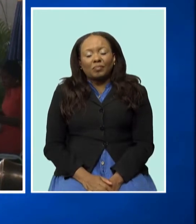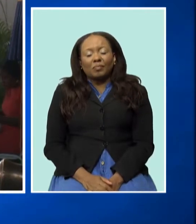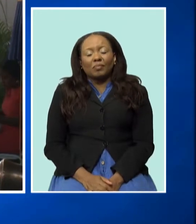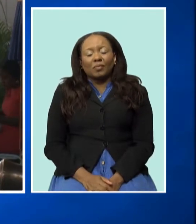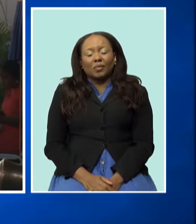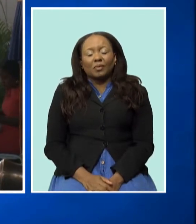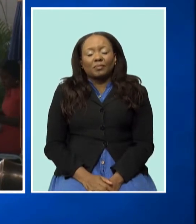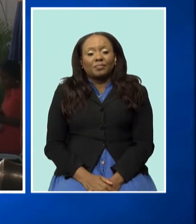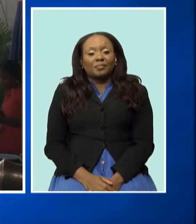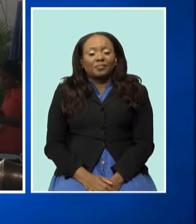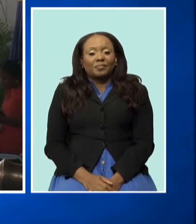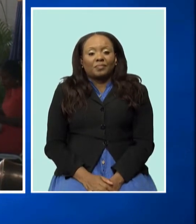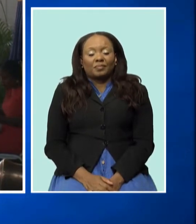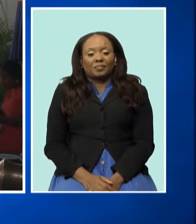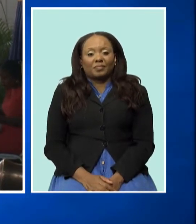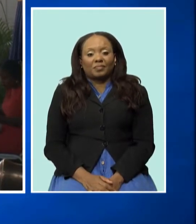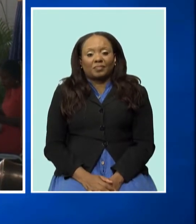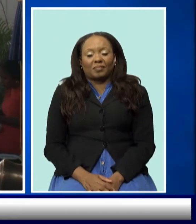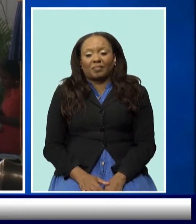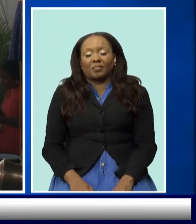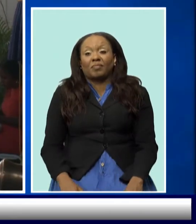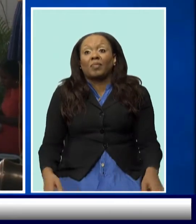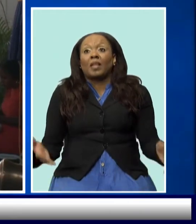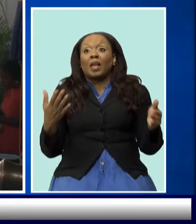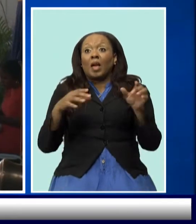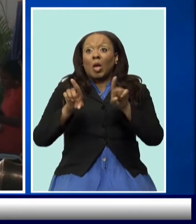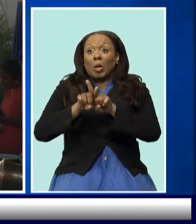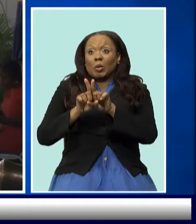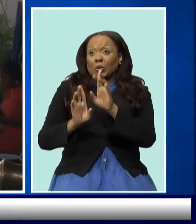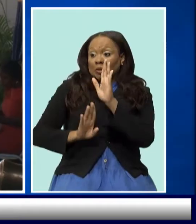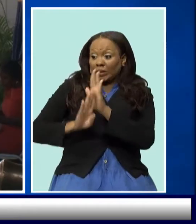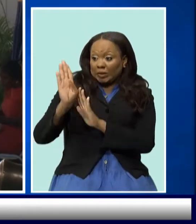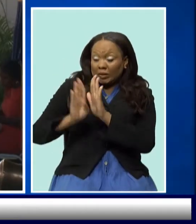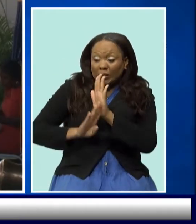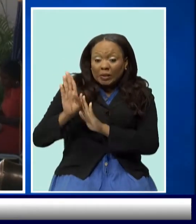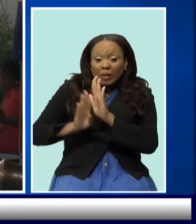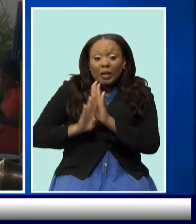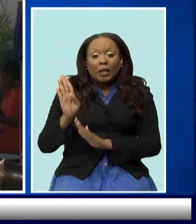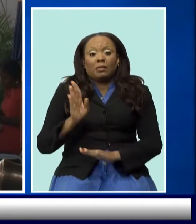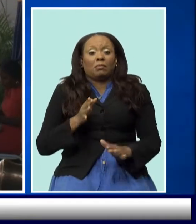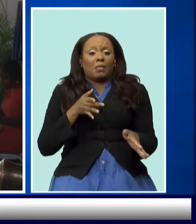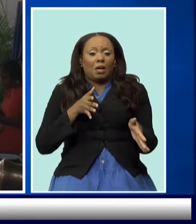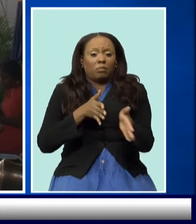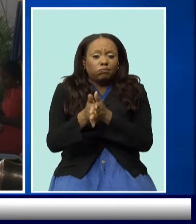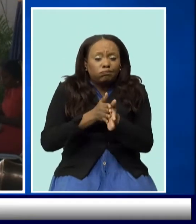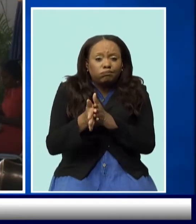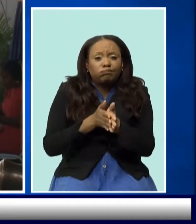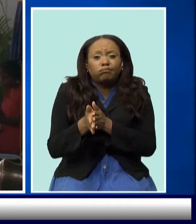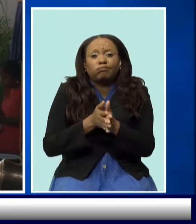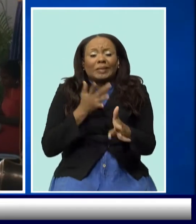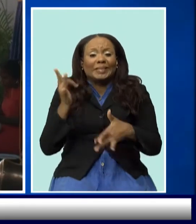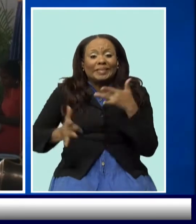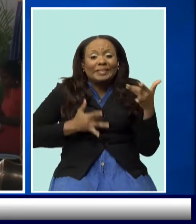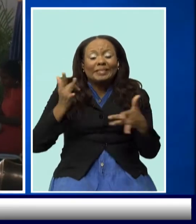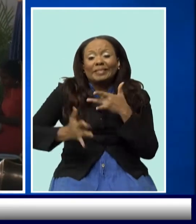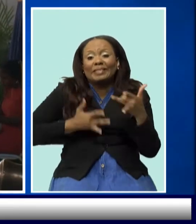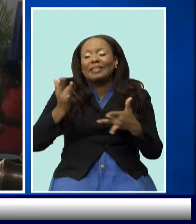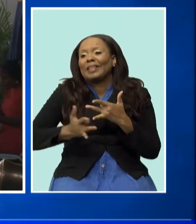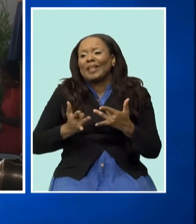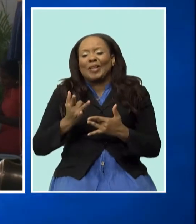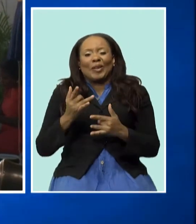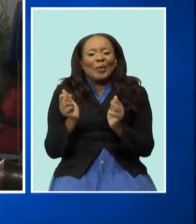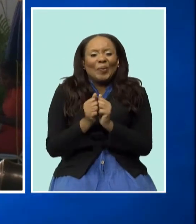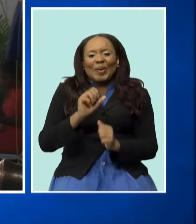And its development, establishment, the exciting nature of the things that you do as cadets